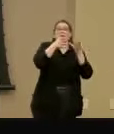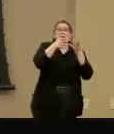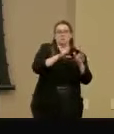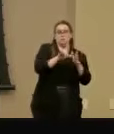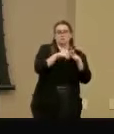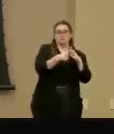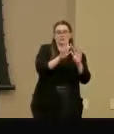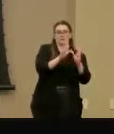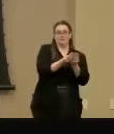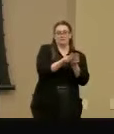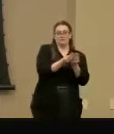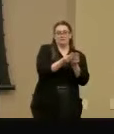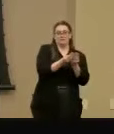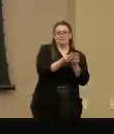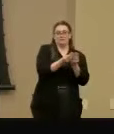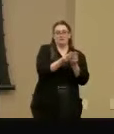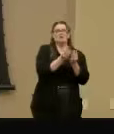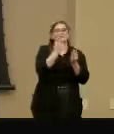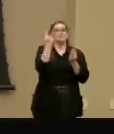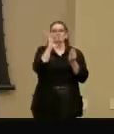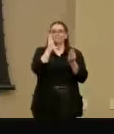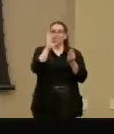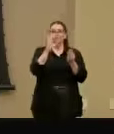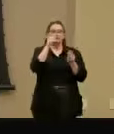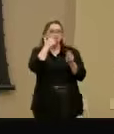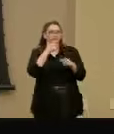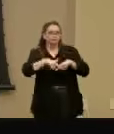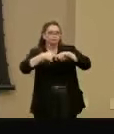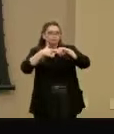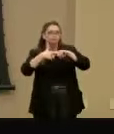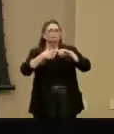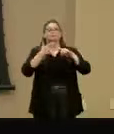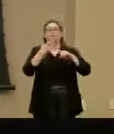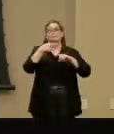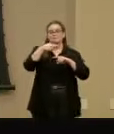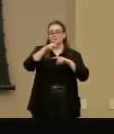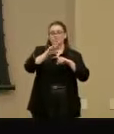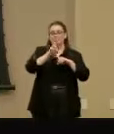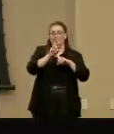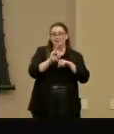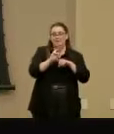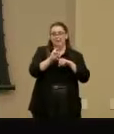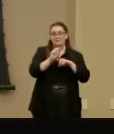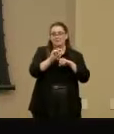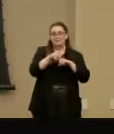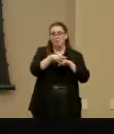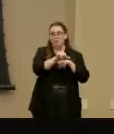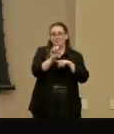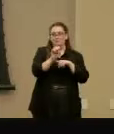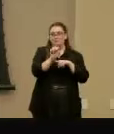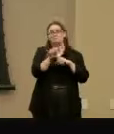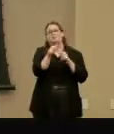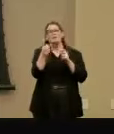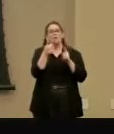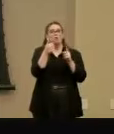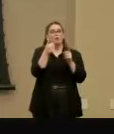And eventually they're going to go through perimenopause or menopause and have other questions as well. Some lupus medications, as well